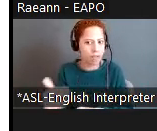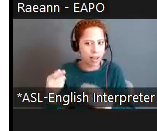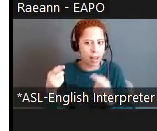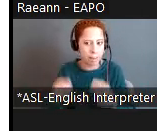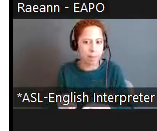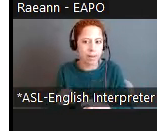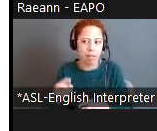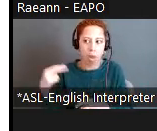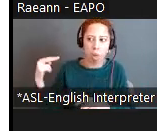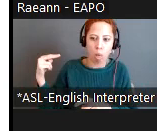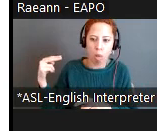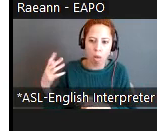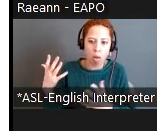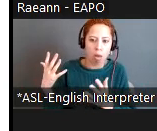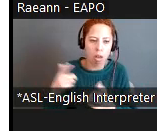is here.